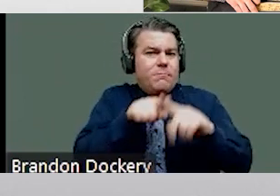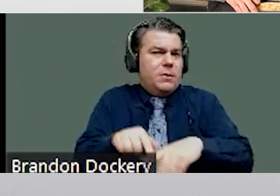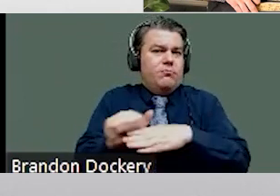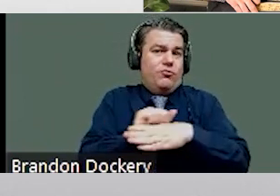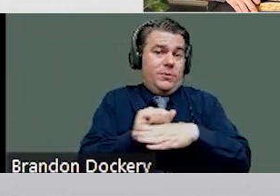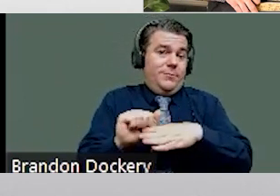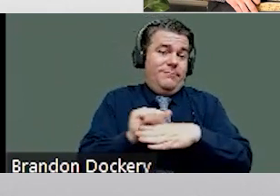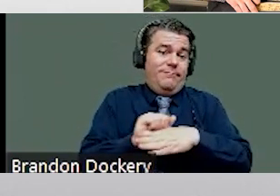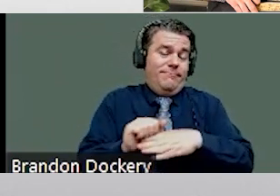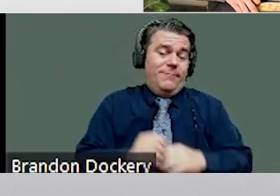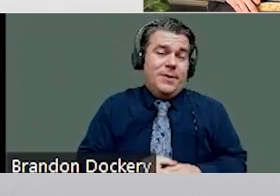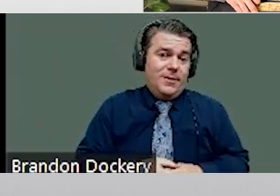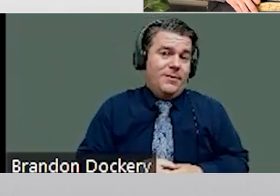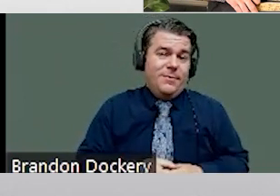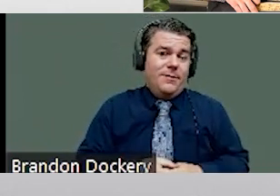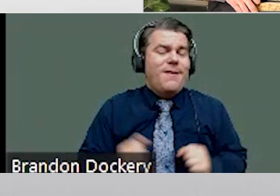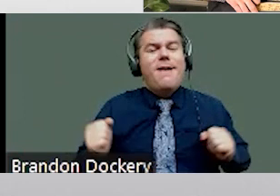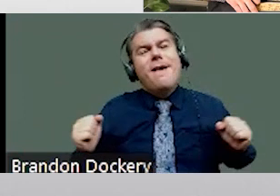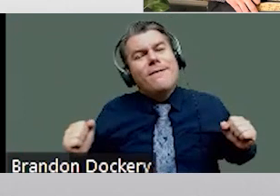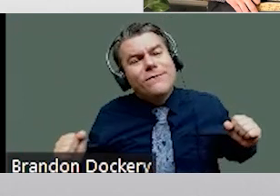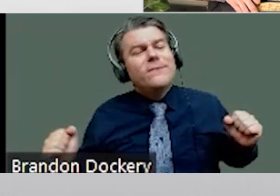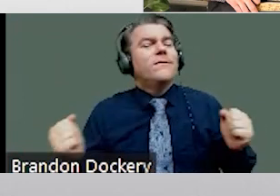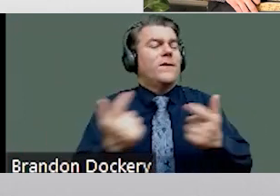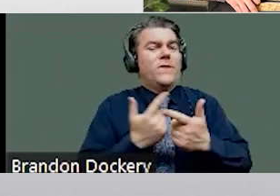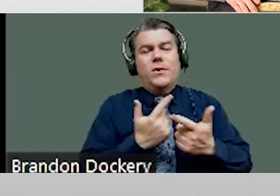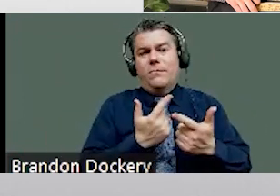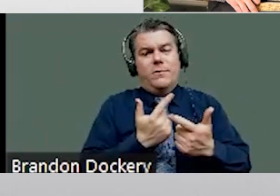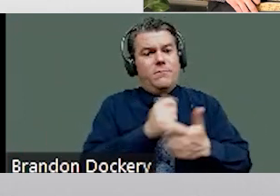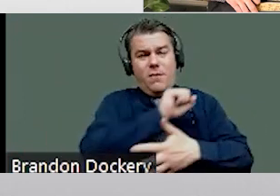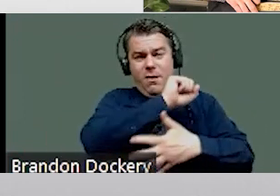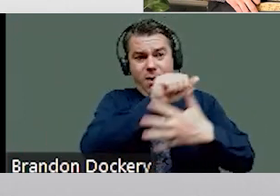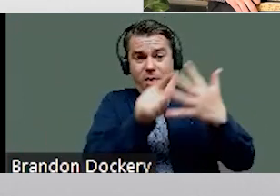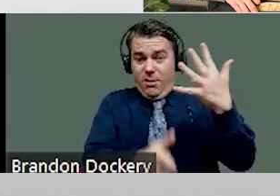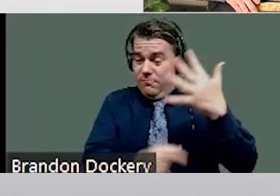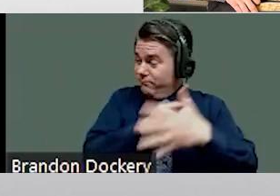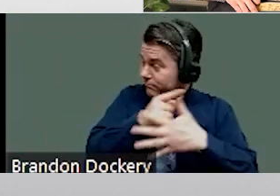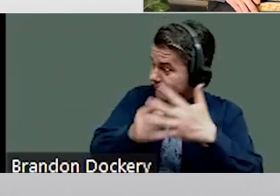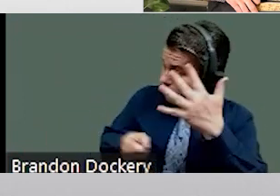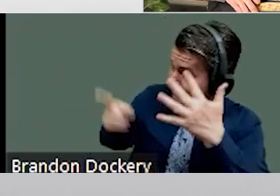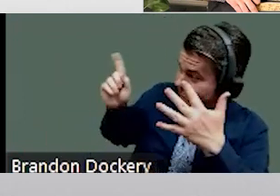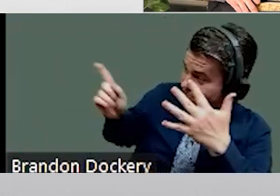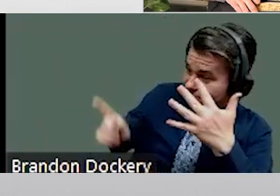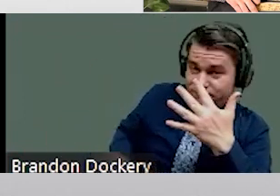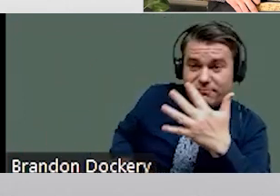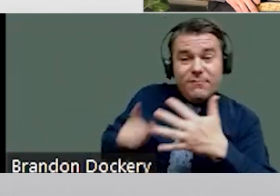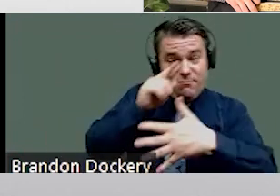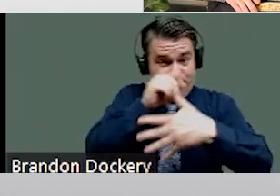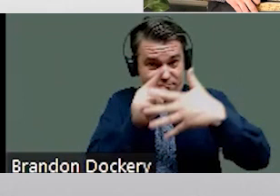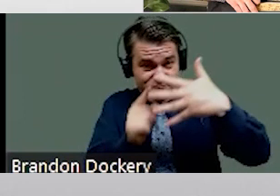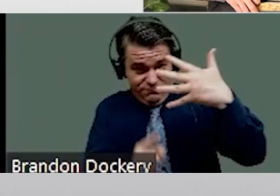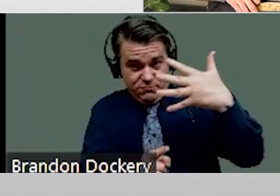evidence-based practices. Every one of these milestones and associated